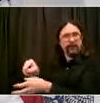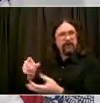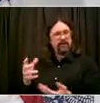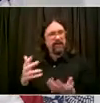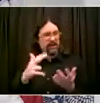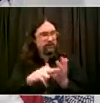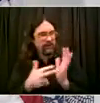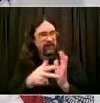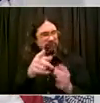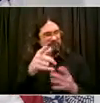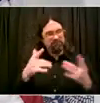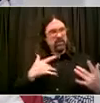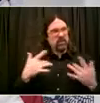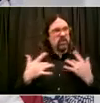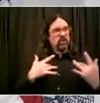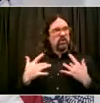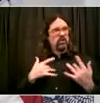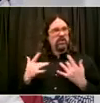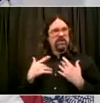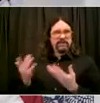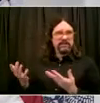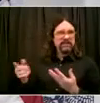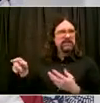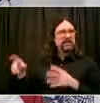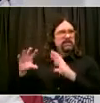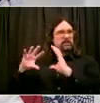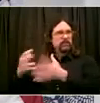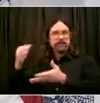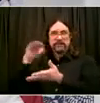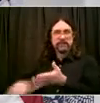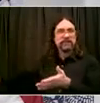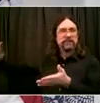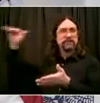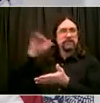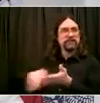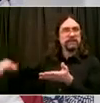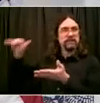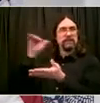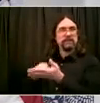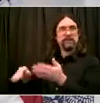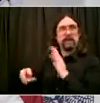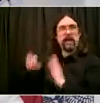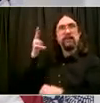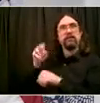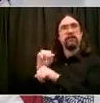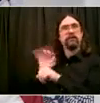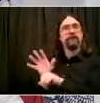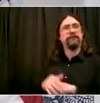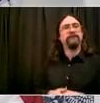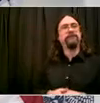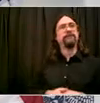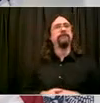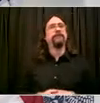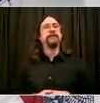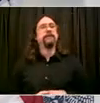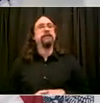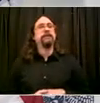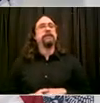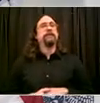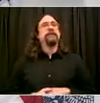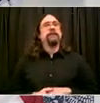was a chance to fully mobilize the industrial might of America, all the pharmaceutical companies, all the biotech